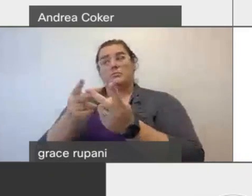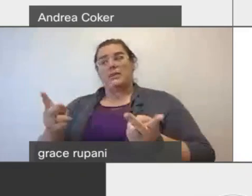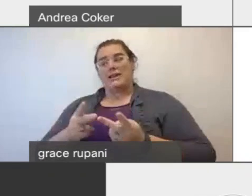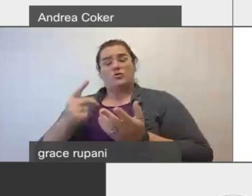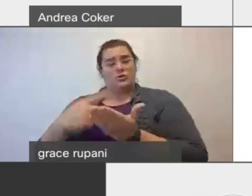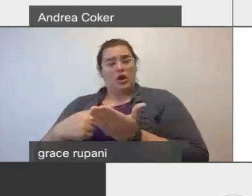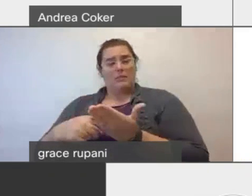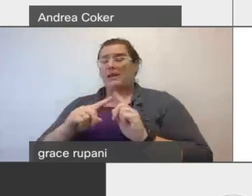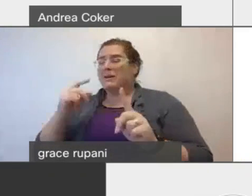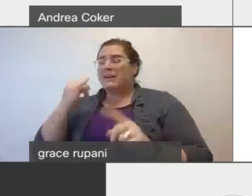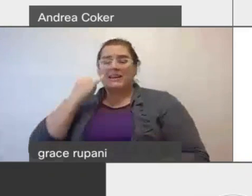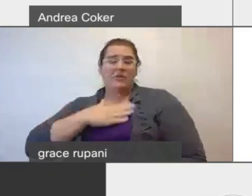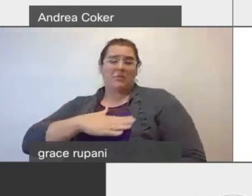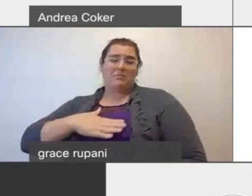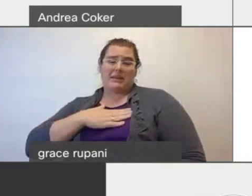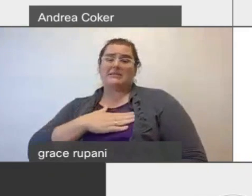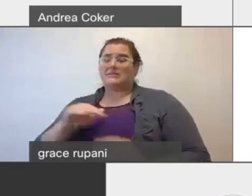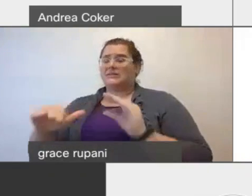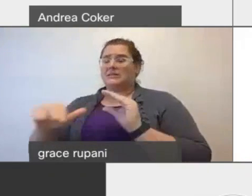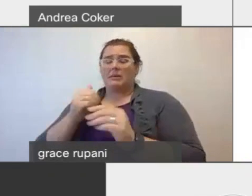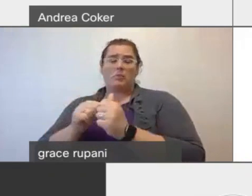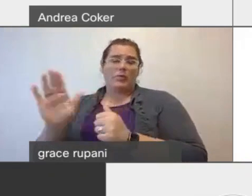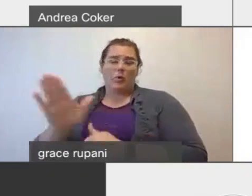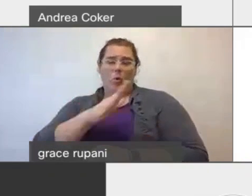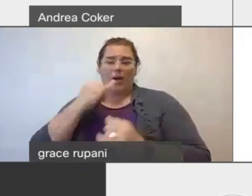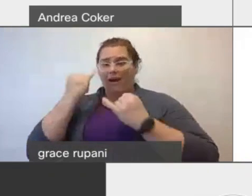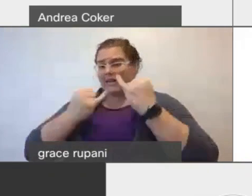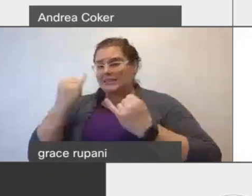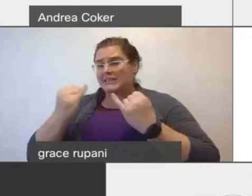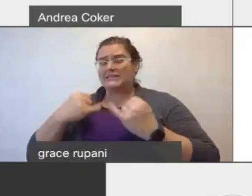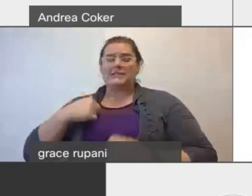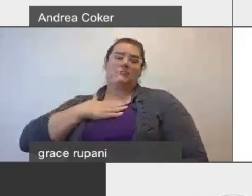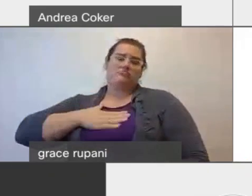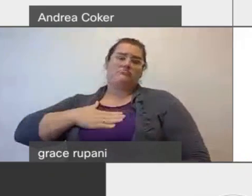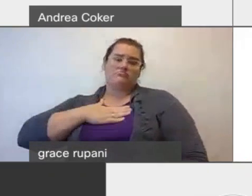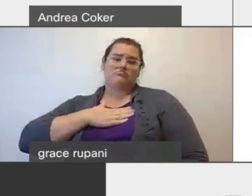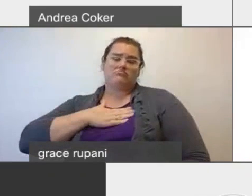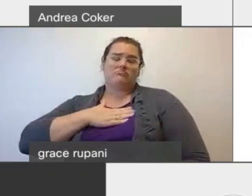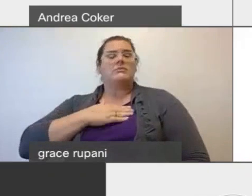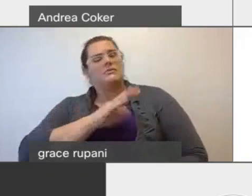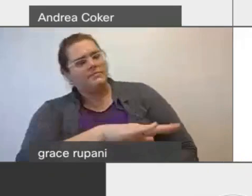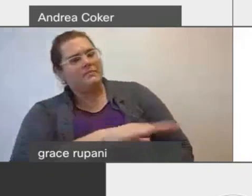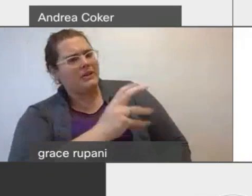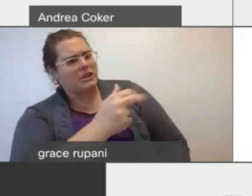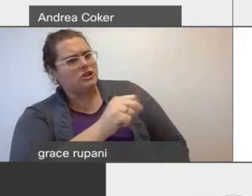me your ideas offline, that way we can. It's in the chat.